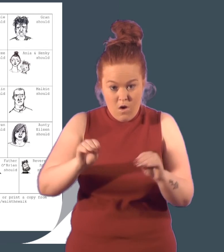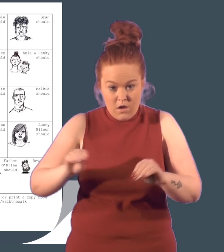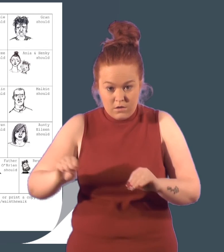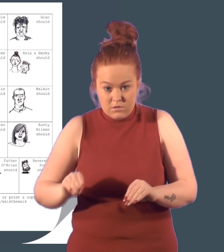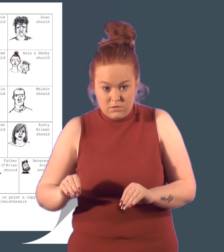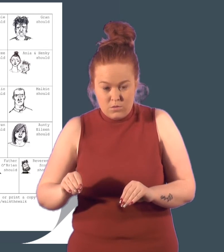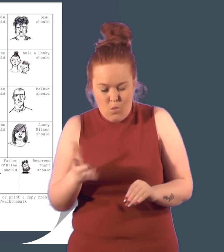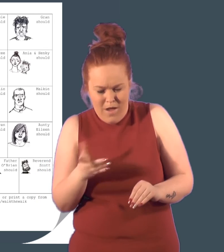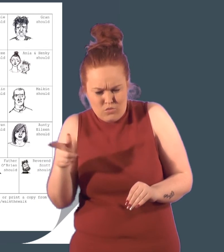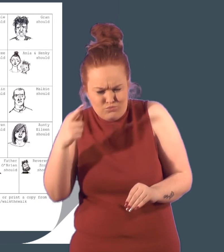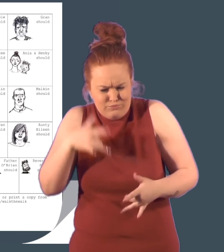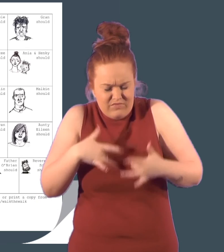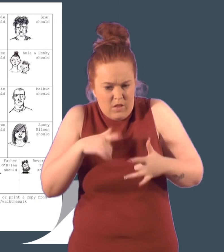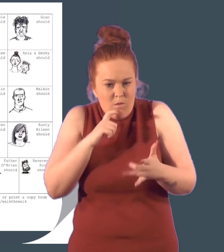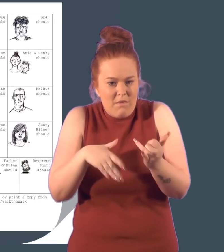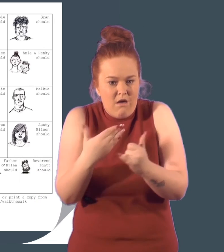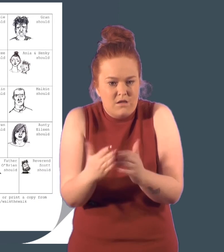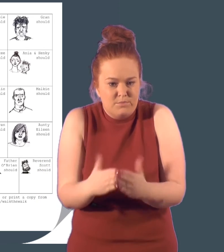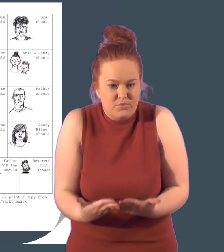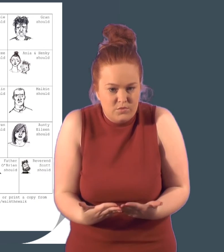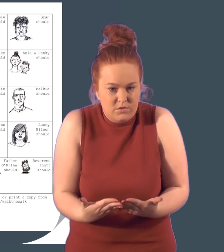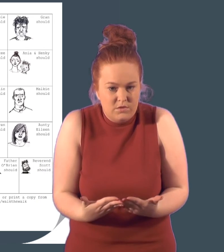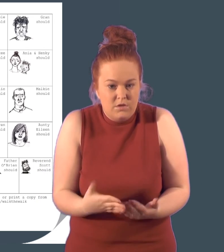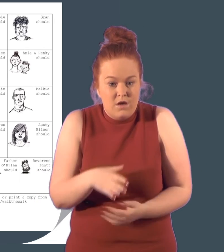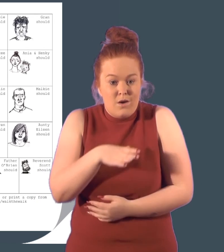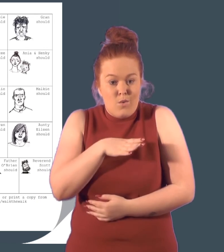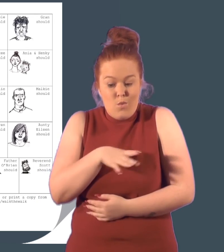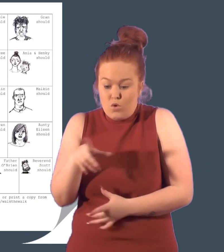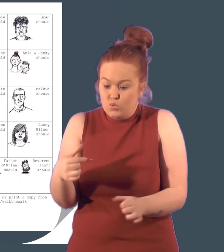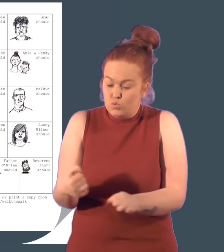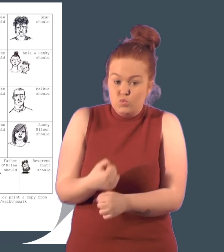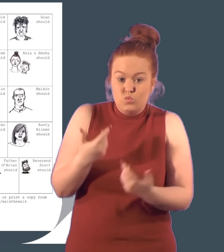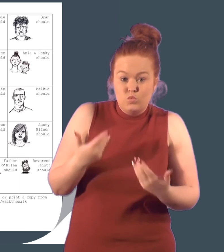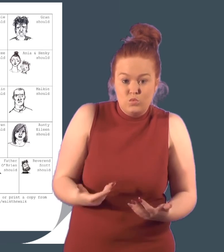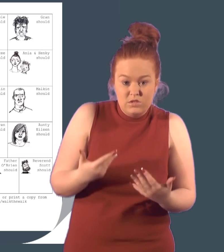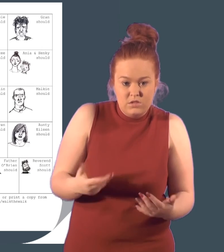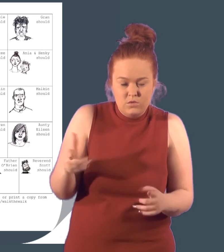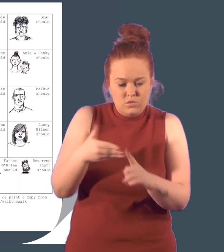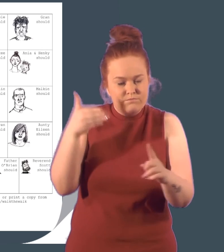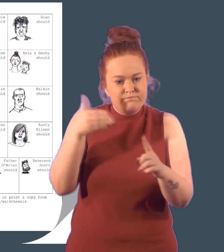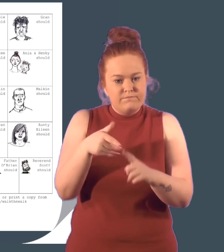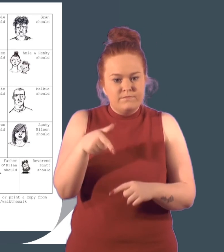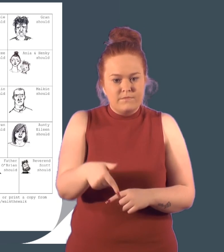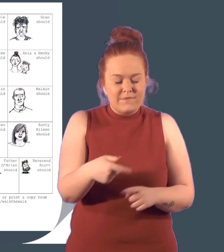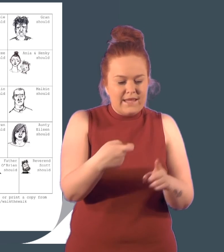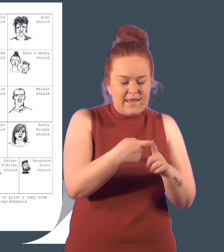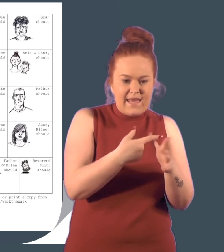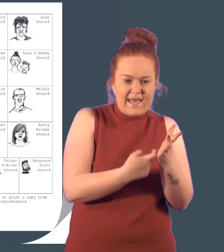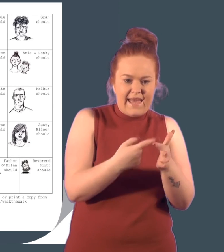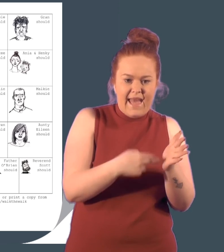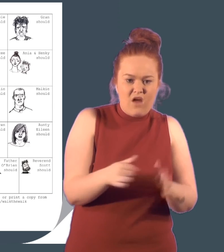on the grid, where you think they are at the end of the book, what I'd then like you to do, you'll notice that it says on the